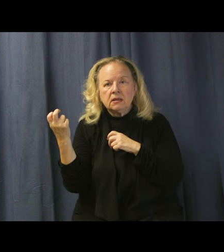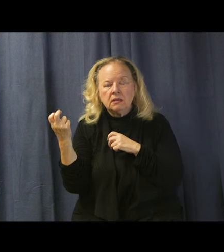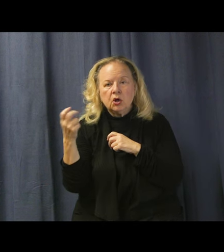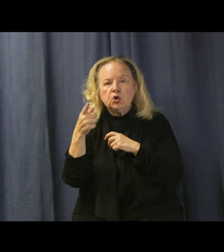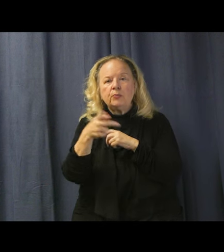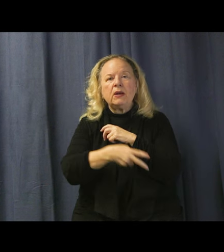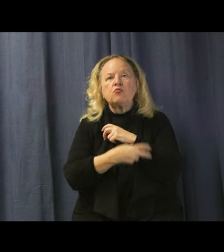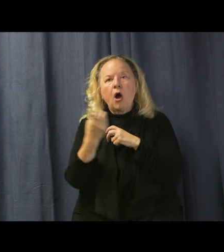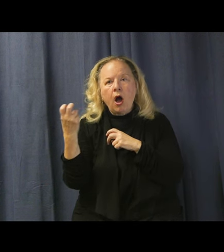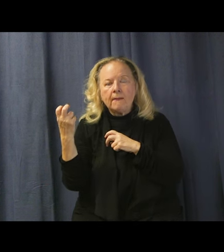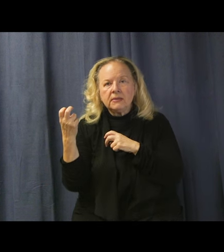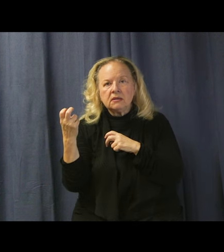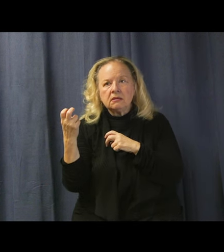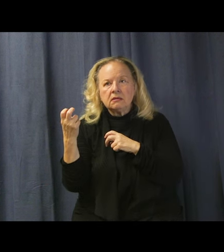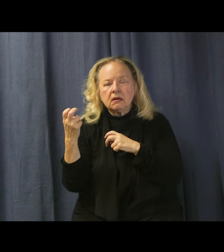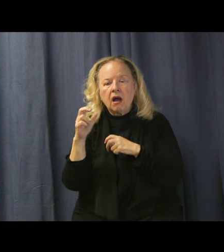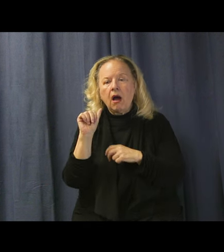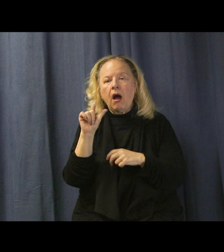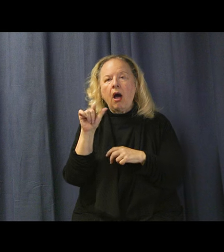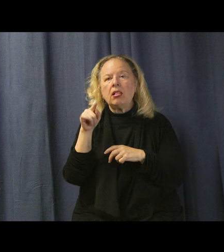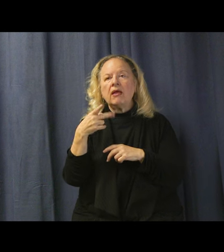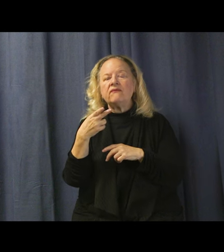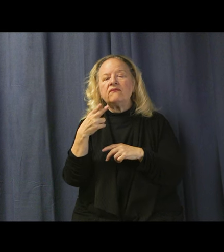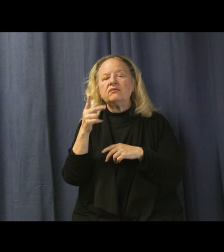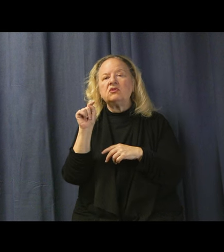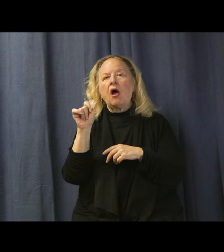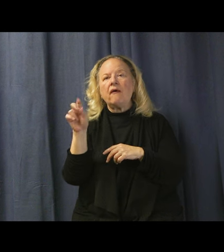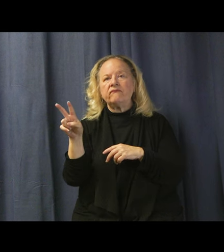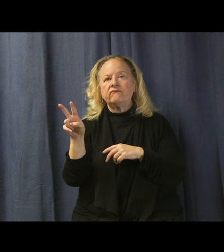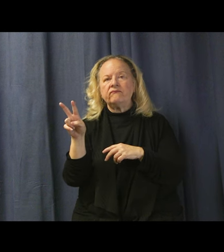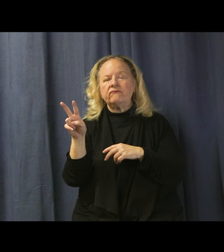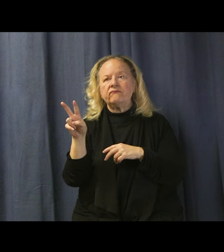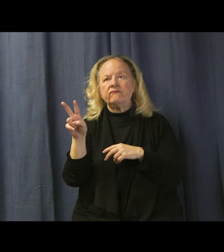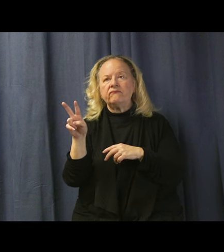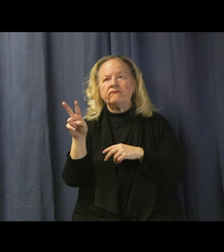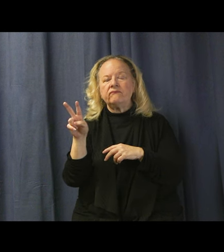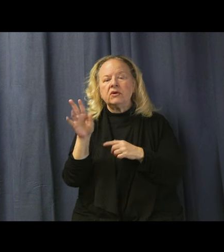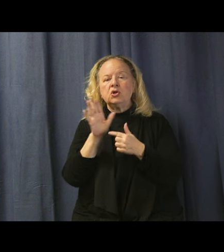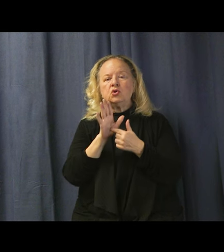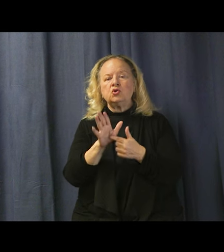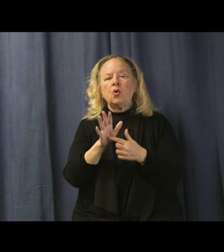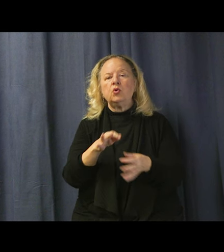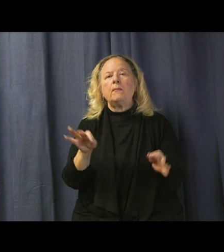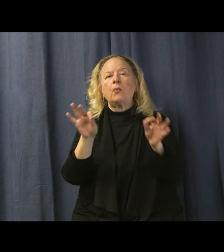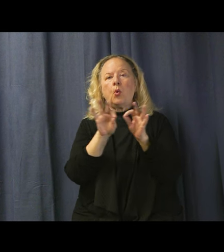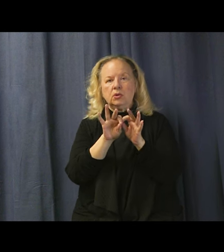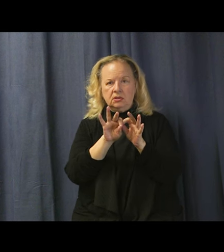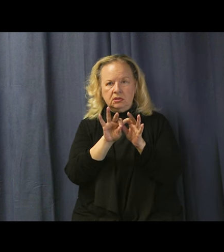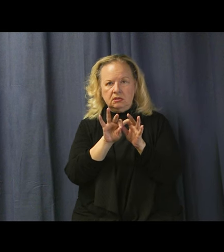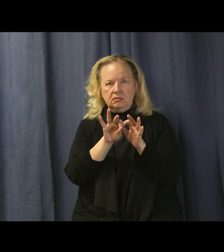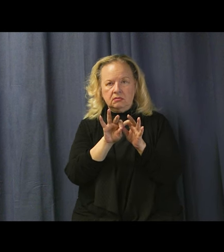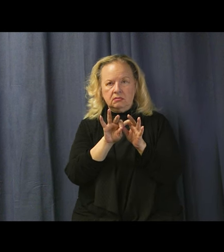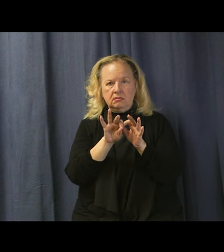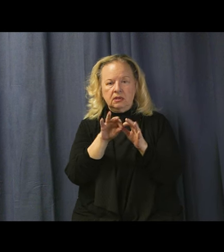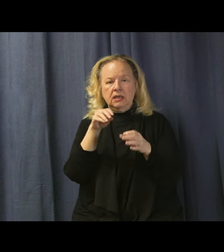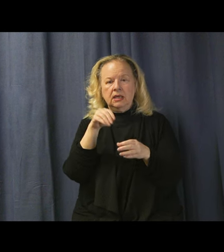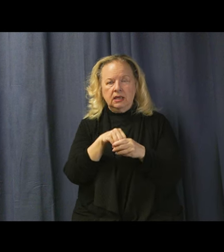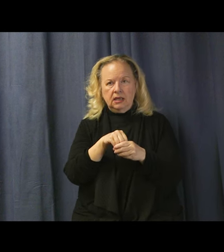been robbed of the Aleph Tav. And I'm going to show you the importance of that here